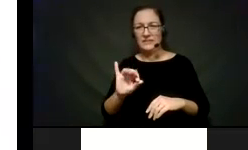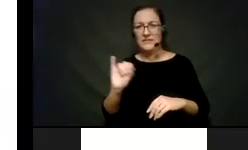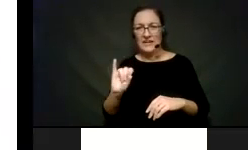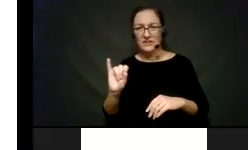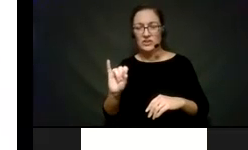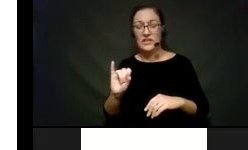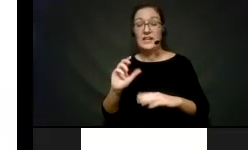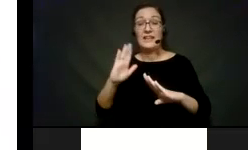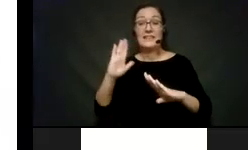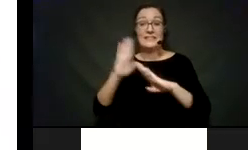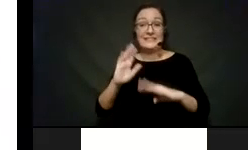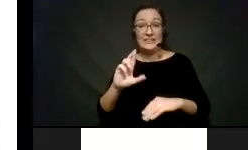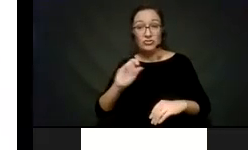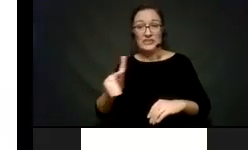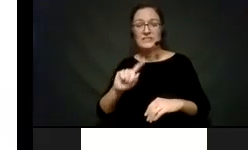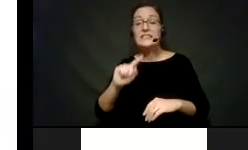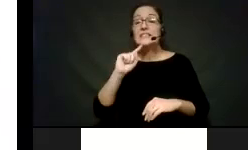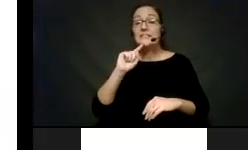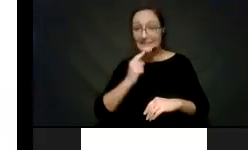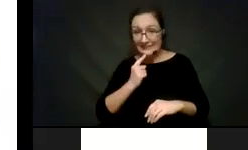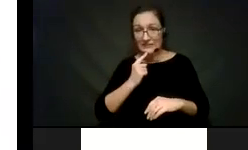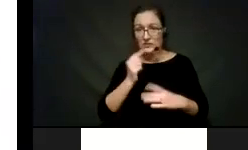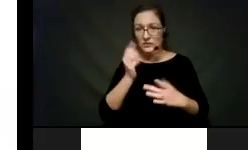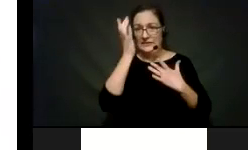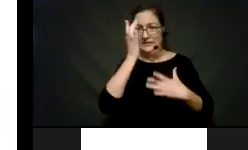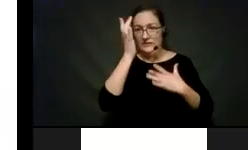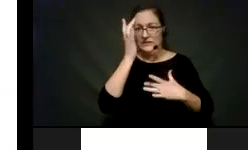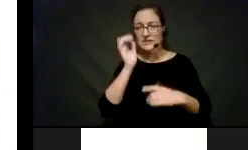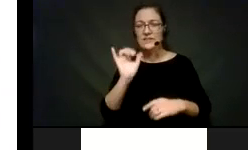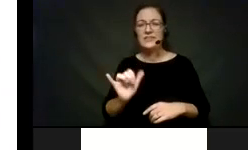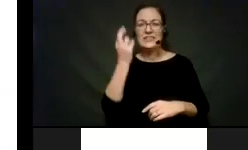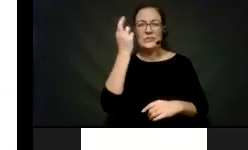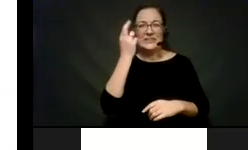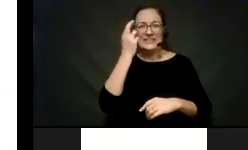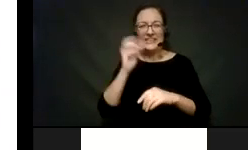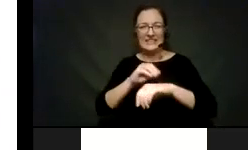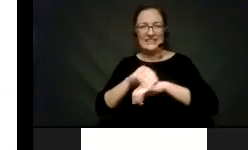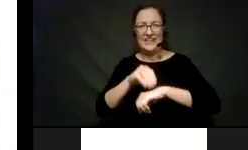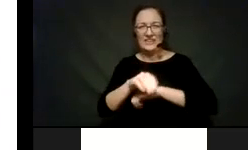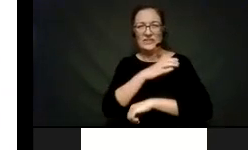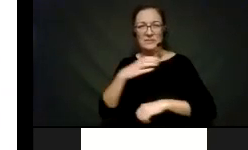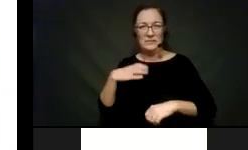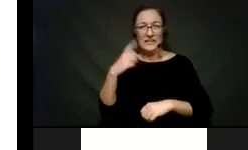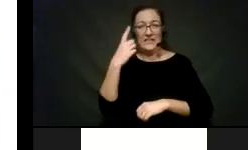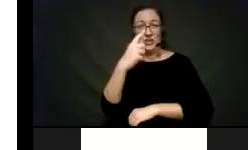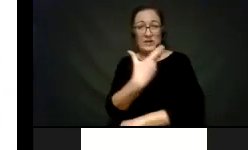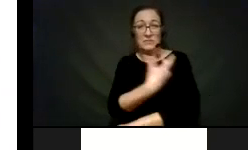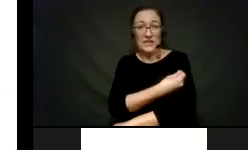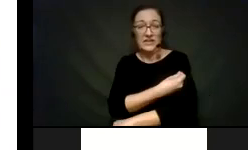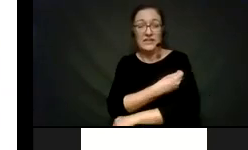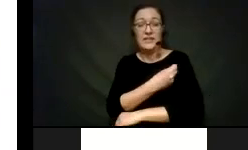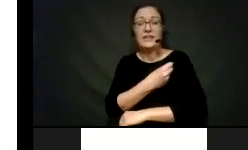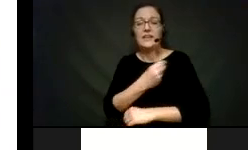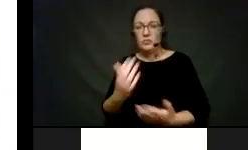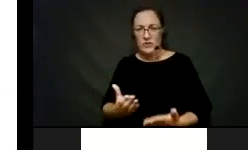severity infection if they are infected, which is why the Advisory Committee on Immunization Practices recommended they get prioritized